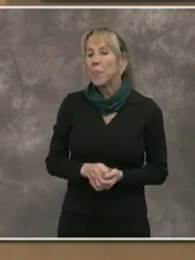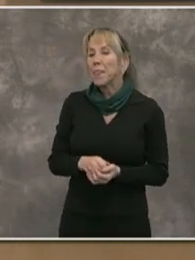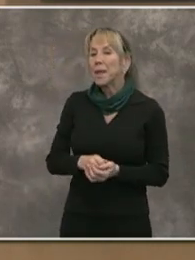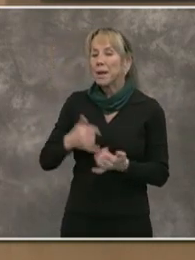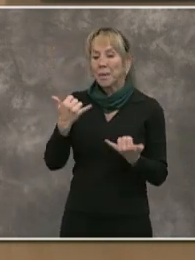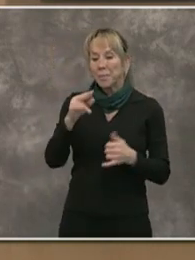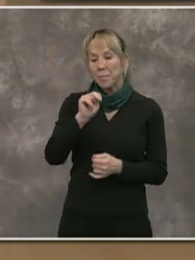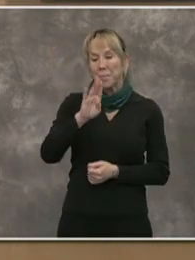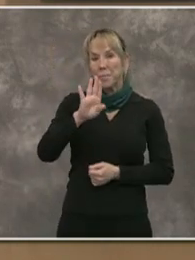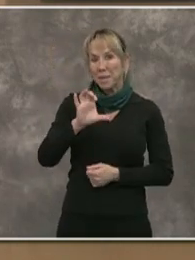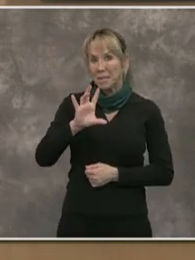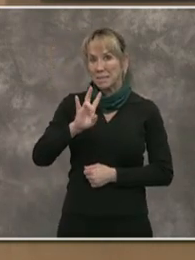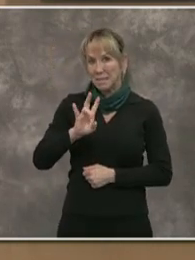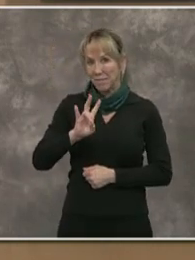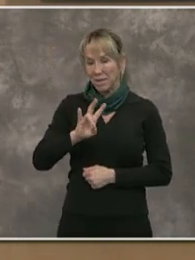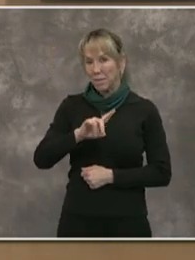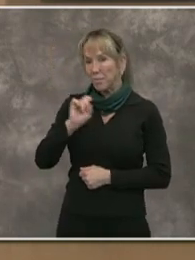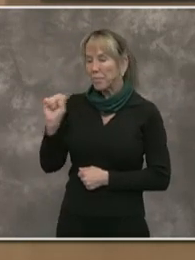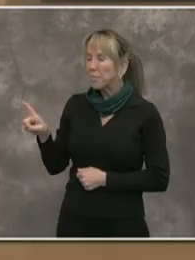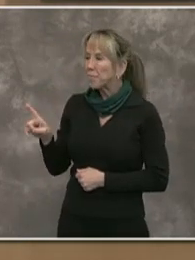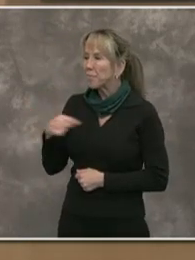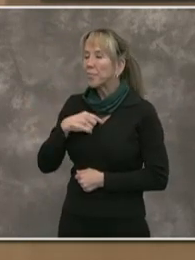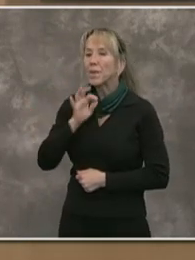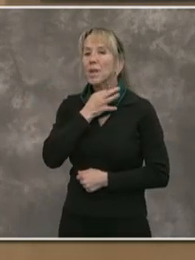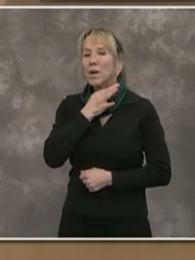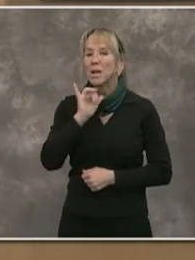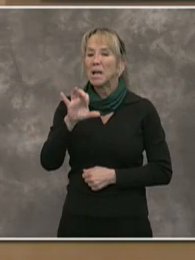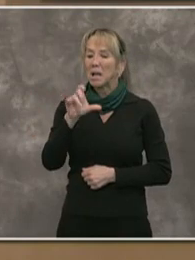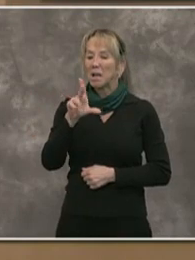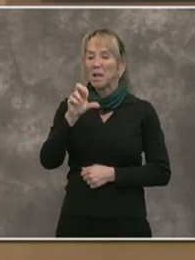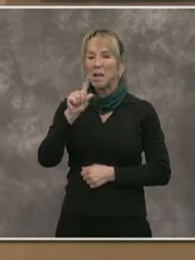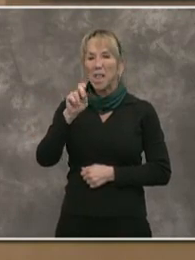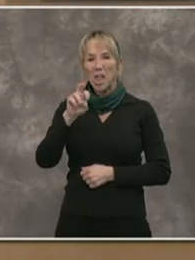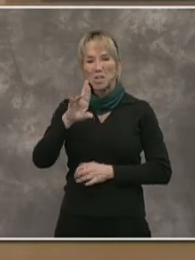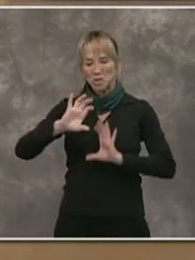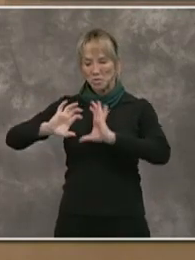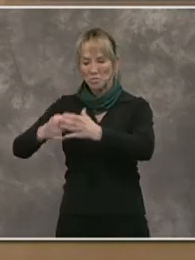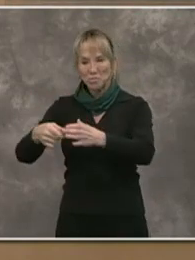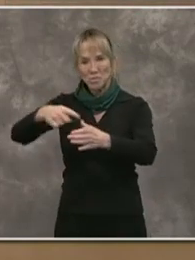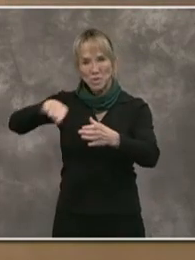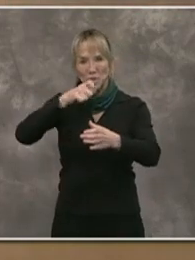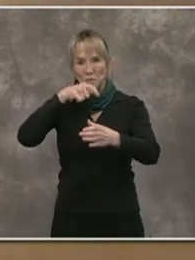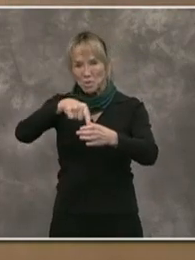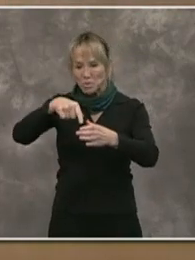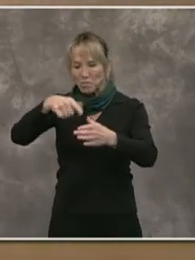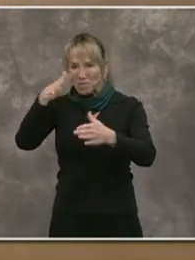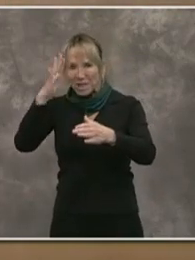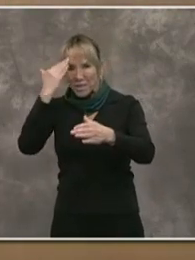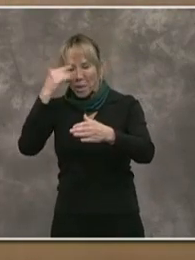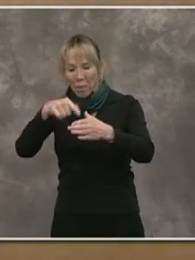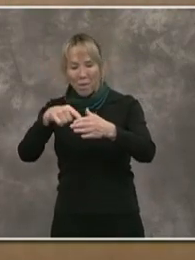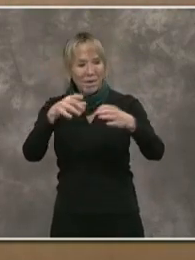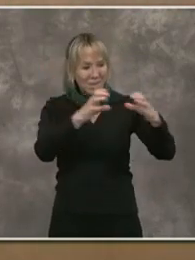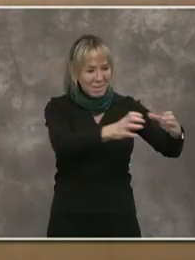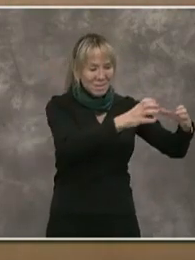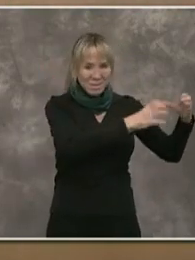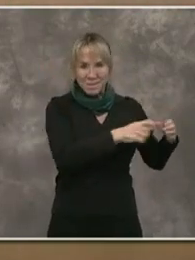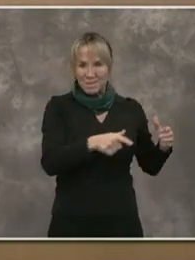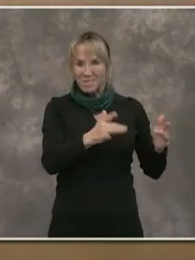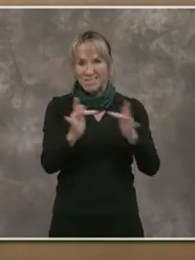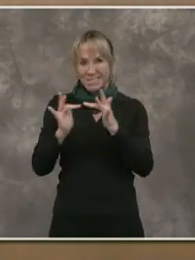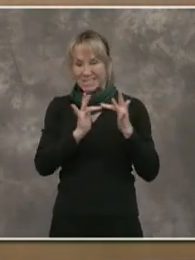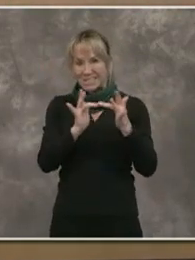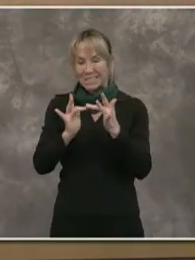at NBC7. My question is regarding clusters. We are aware that there are 3 cases among employees at the